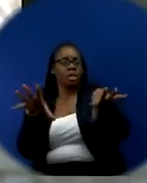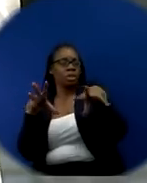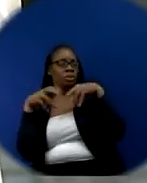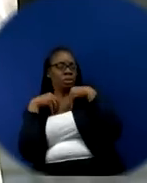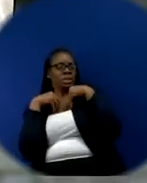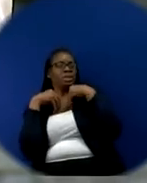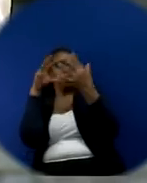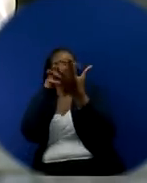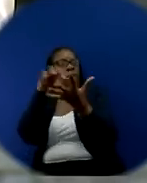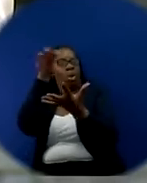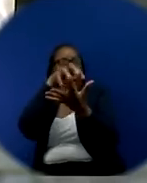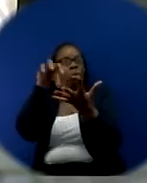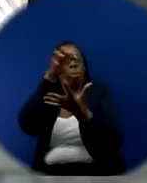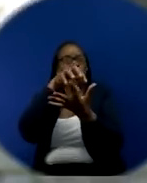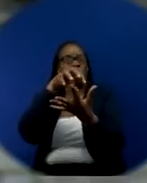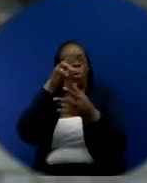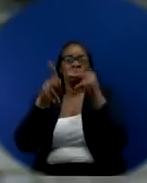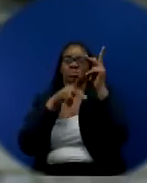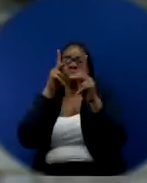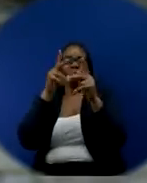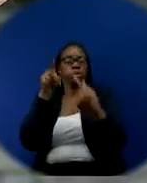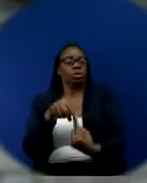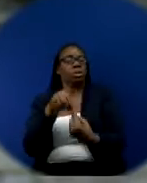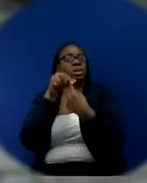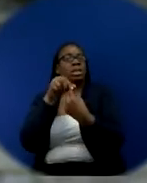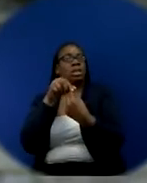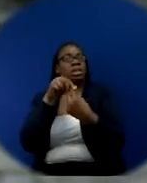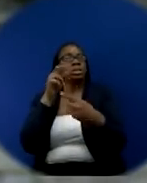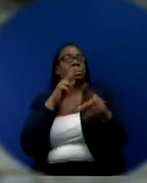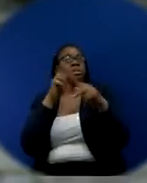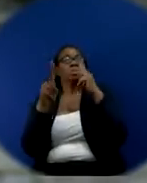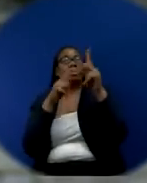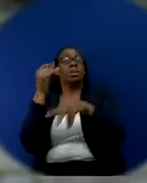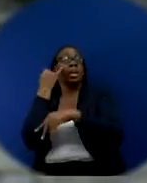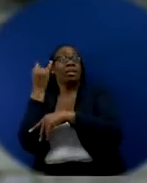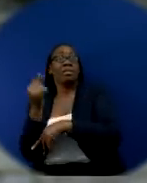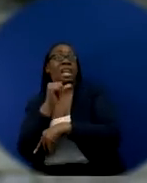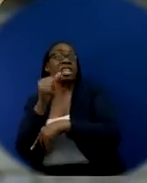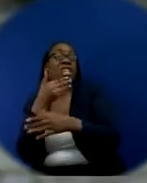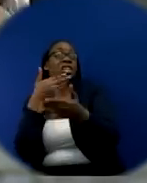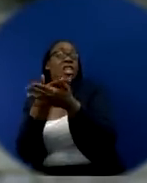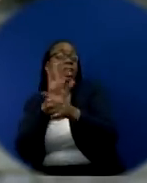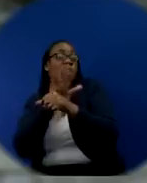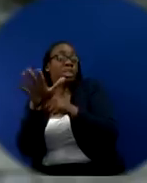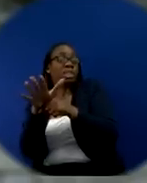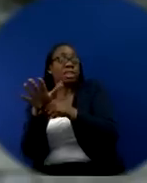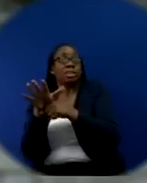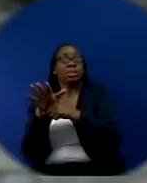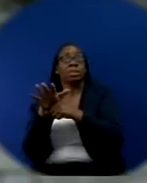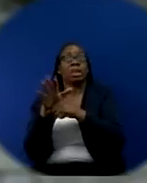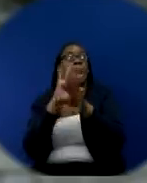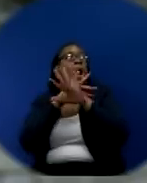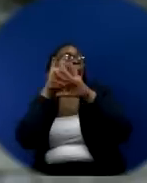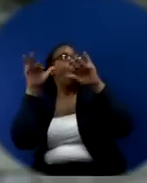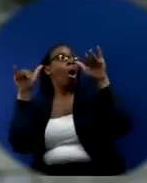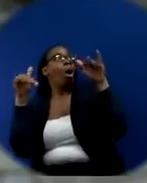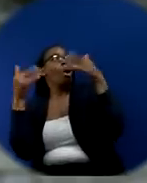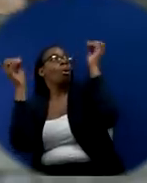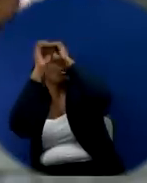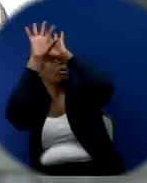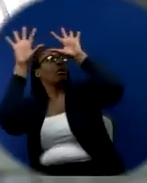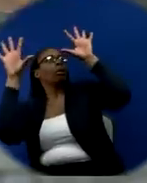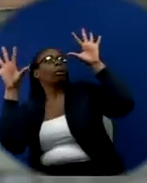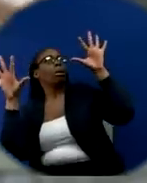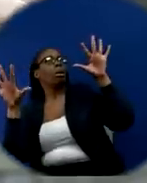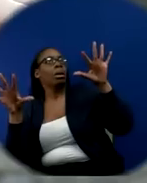these wealthy, well-to-do individuals. If that wasn't good enough, church family, you've got to see all of these folks